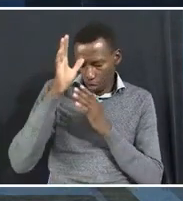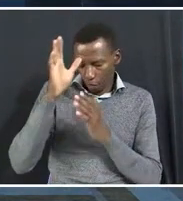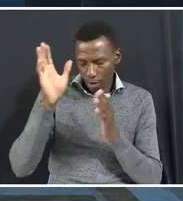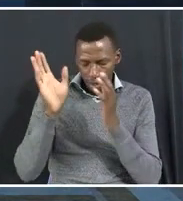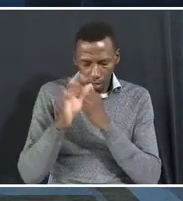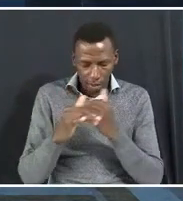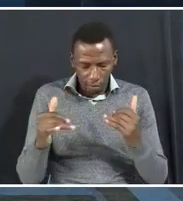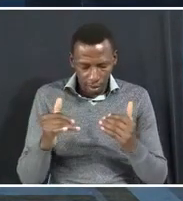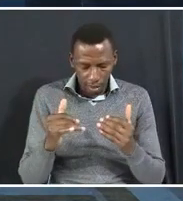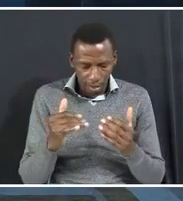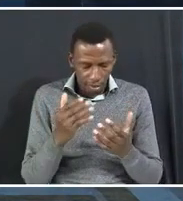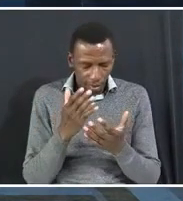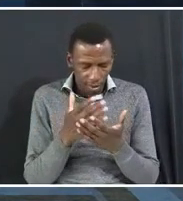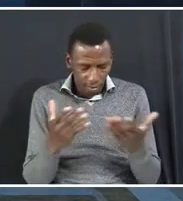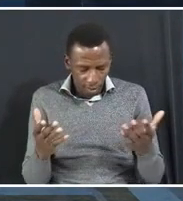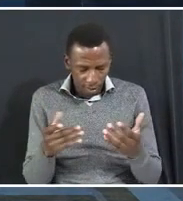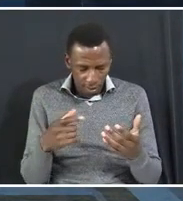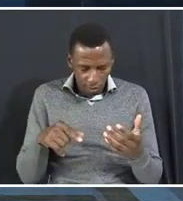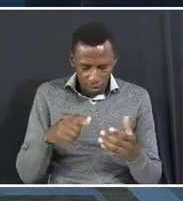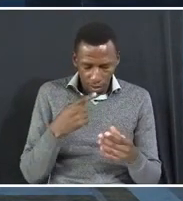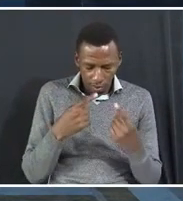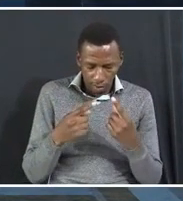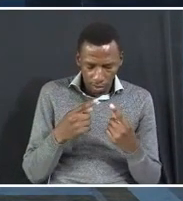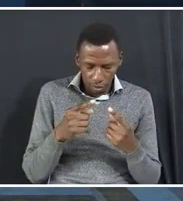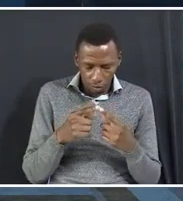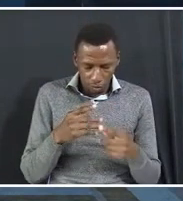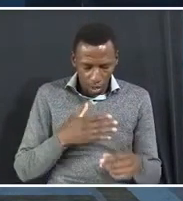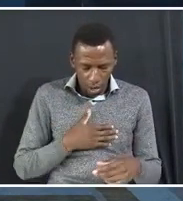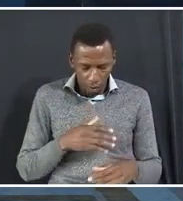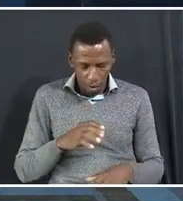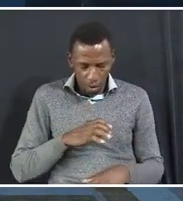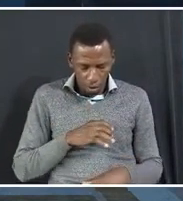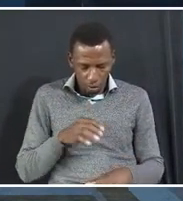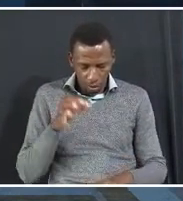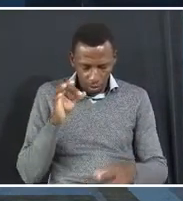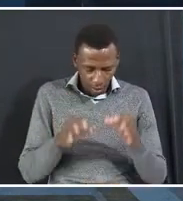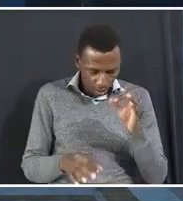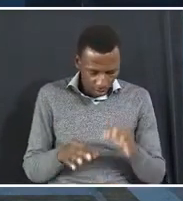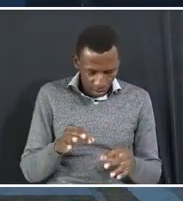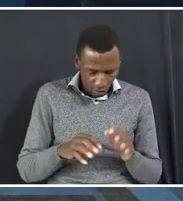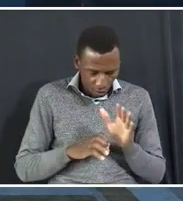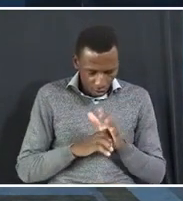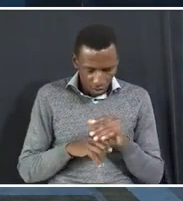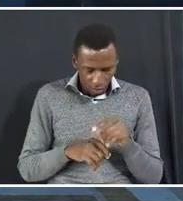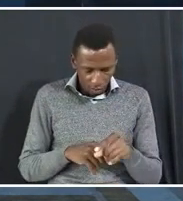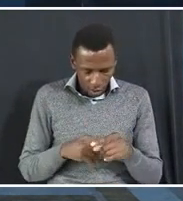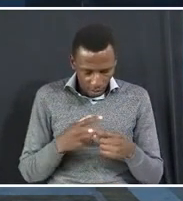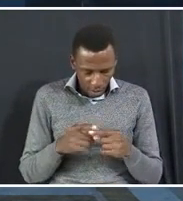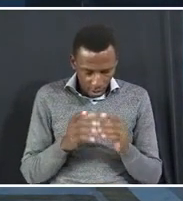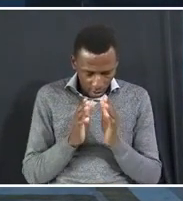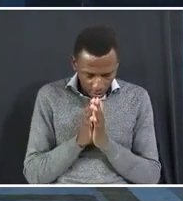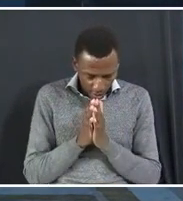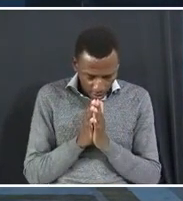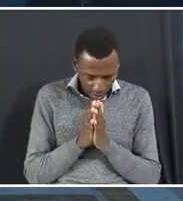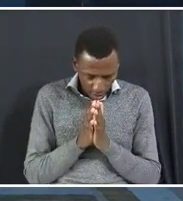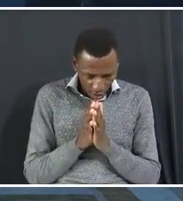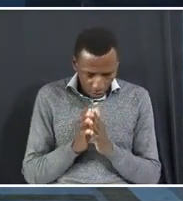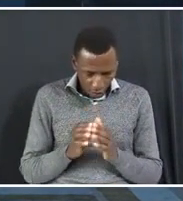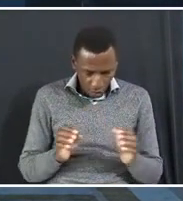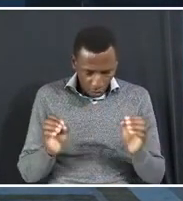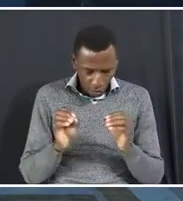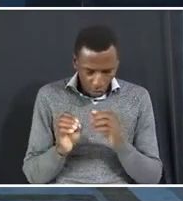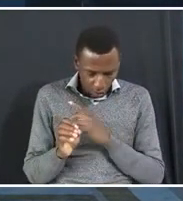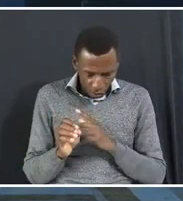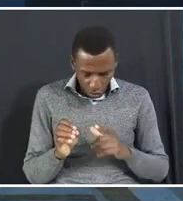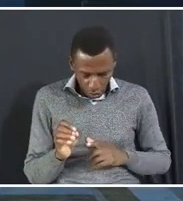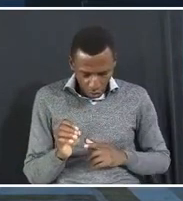things we speak to our own judgment and such as this. But I pray, O Lord, that still even then,